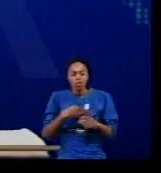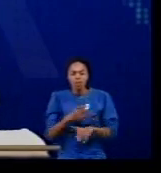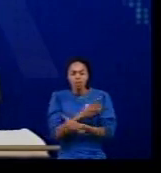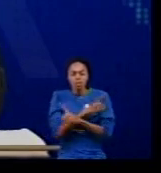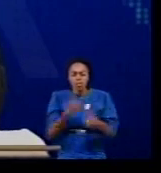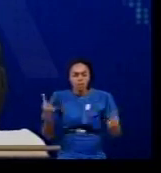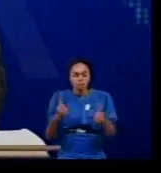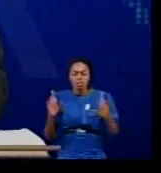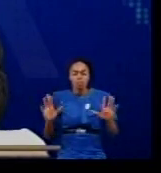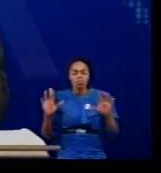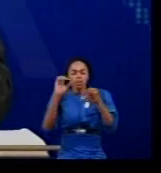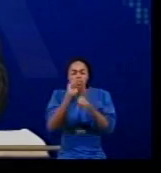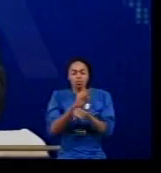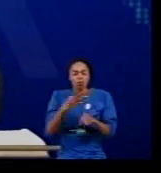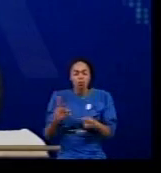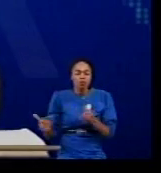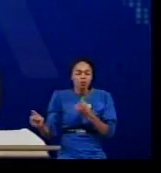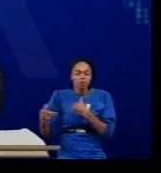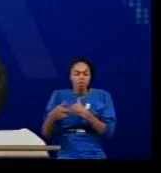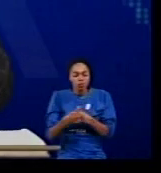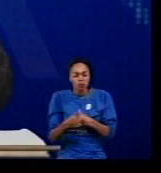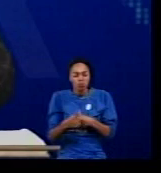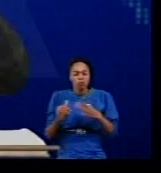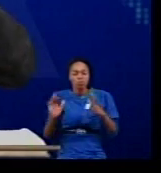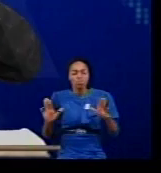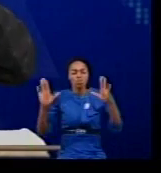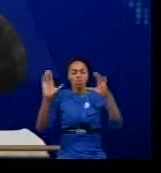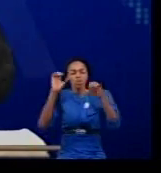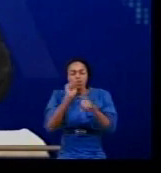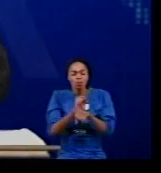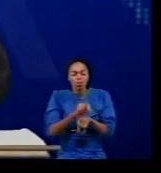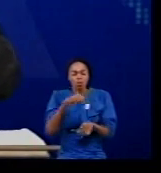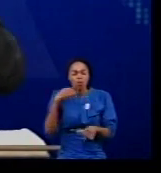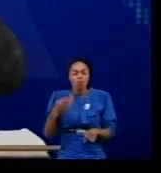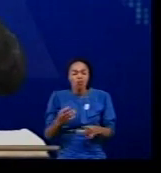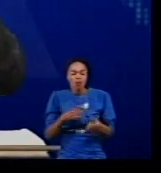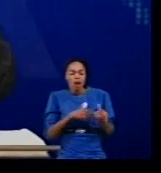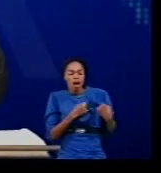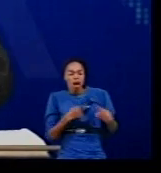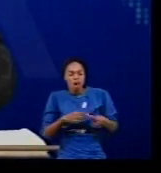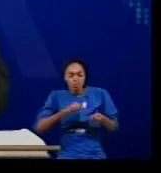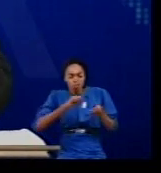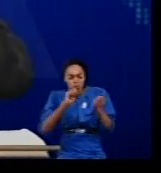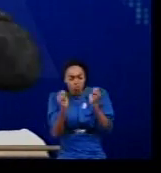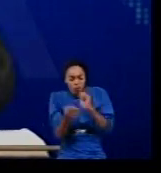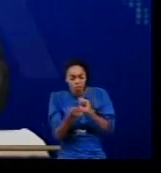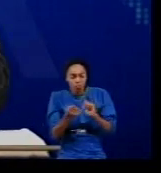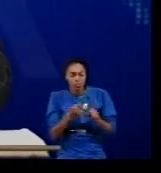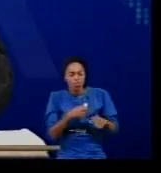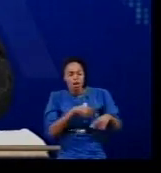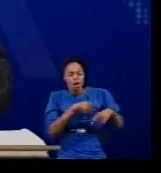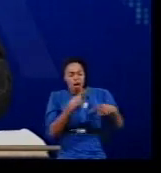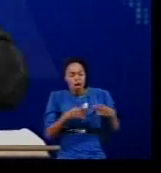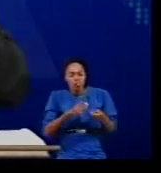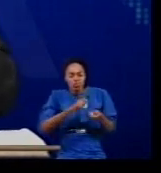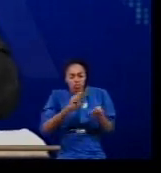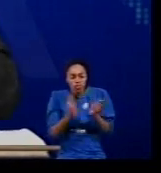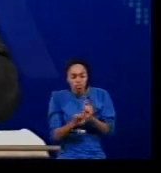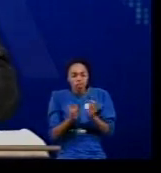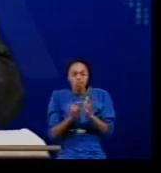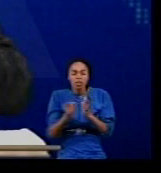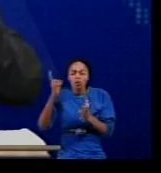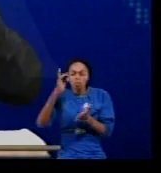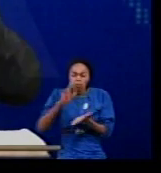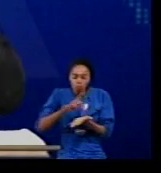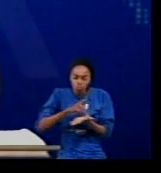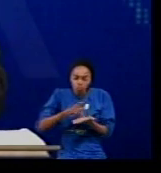not. You're a saint of God. He calls you saint. He calls you mighty. He calls you his child. In that verse 14, go in